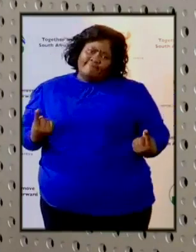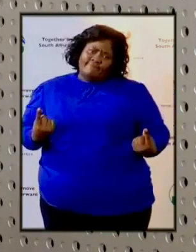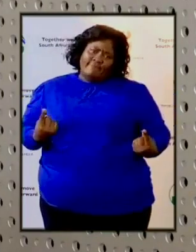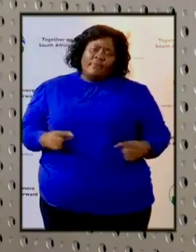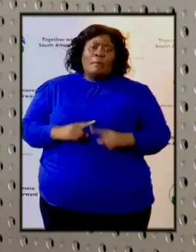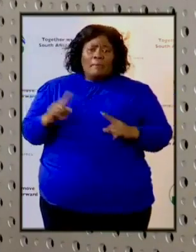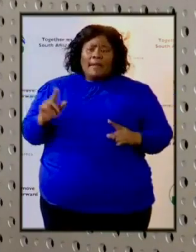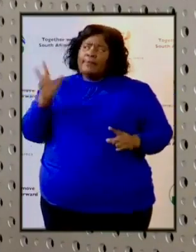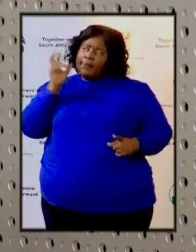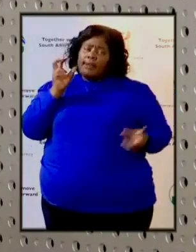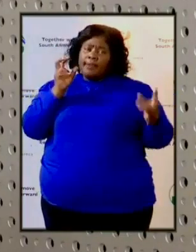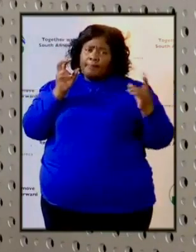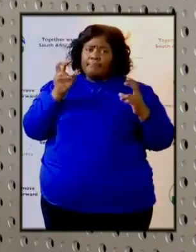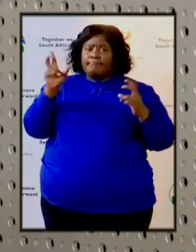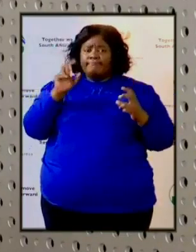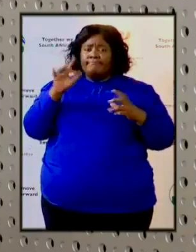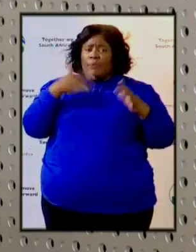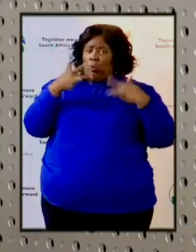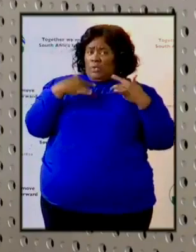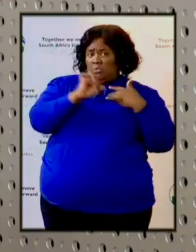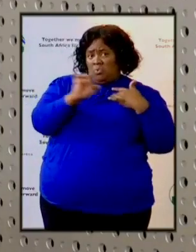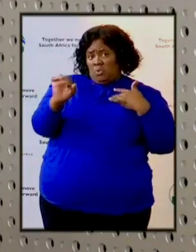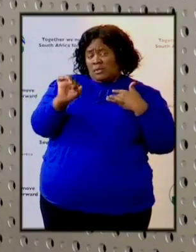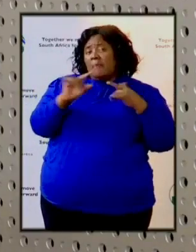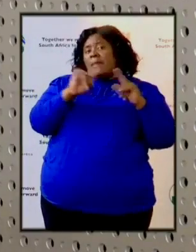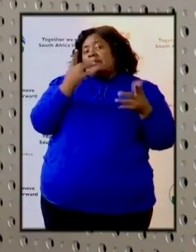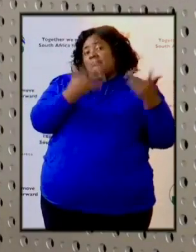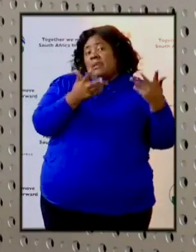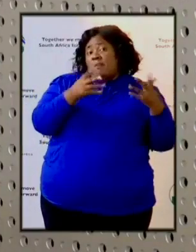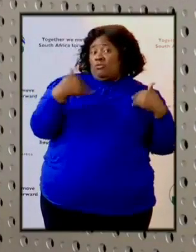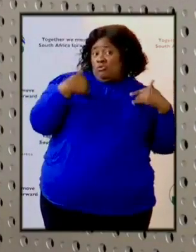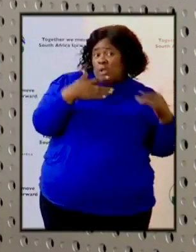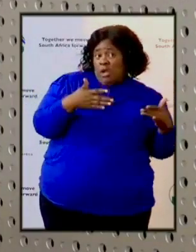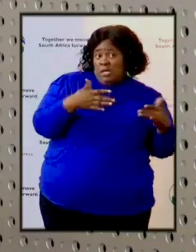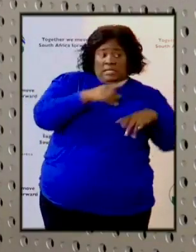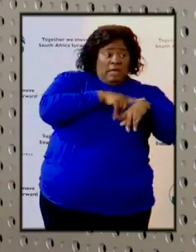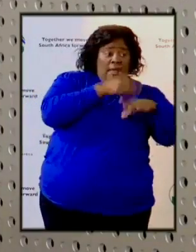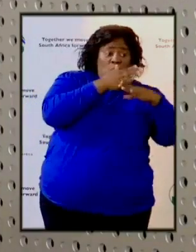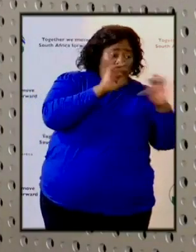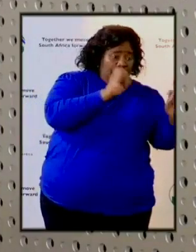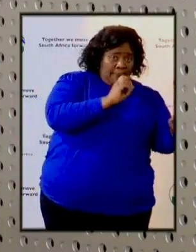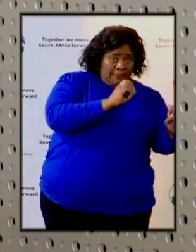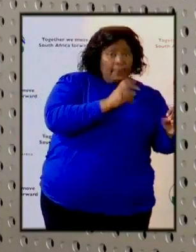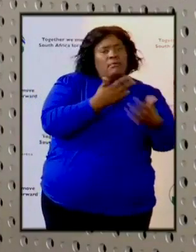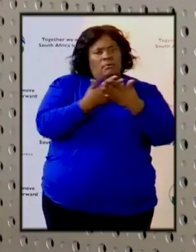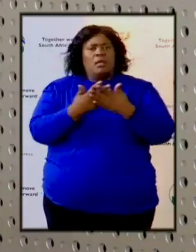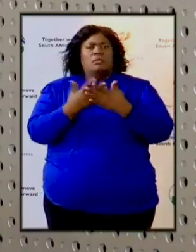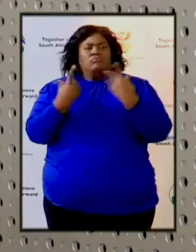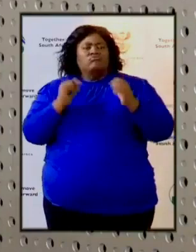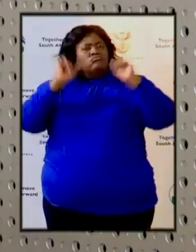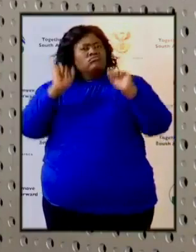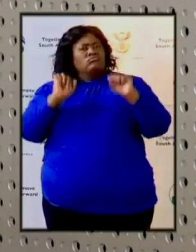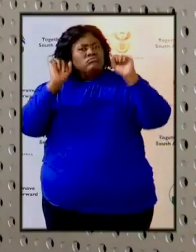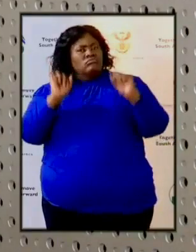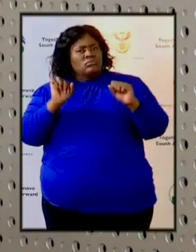As I say, maybe for a start, you can exercise when you're off. And when the levels come down,